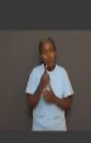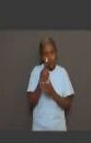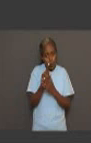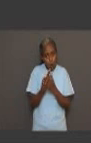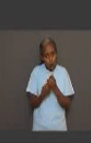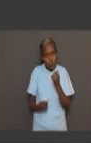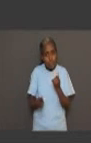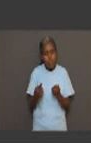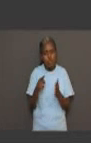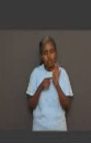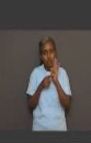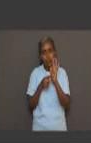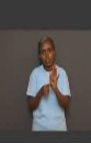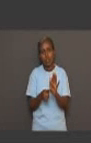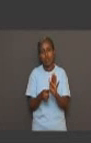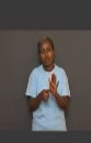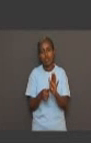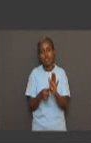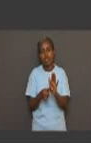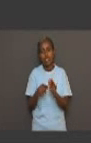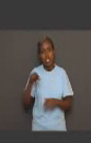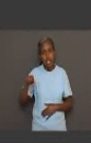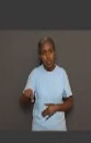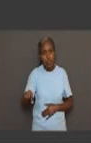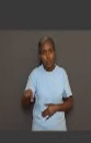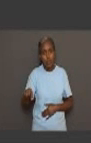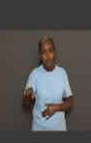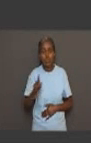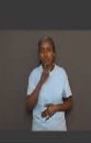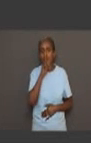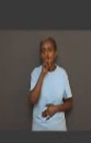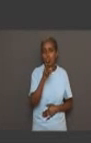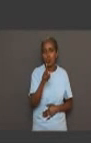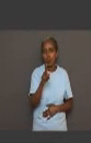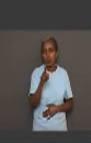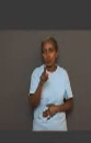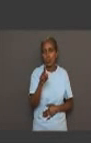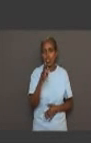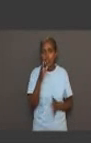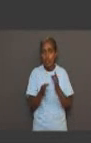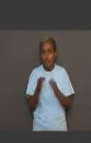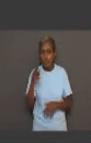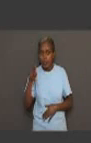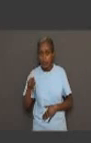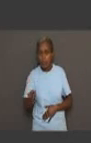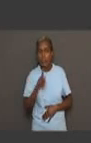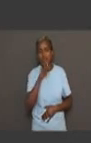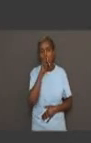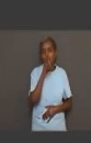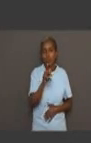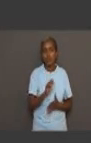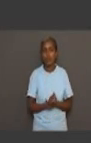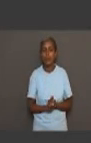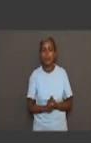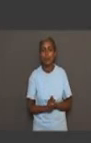the only thing to be shown is that Q is true if P